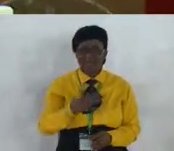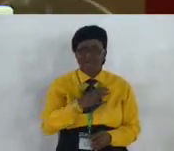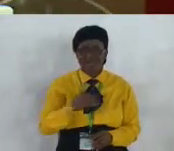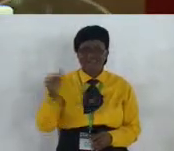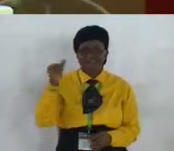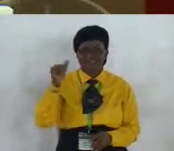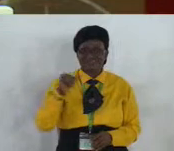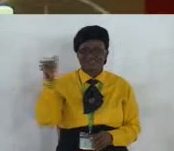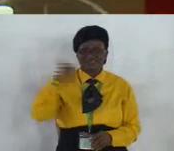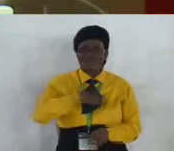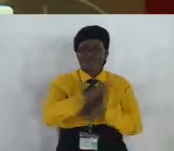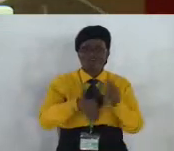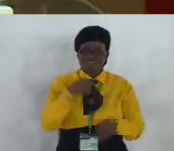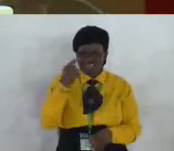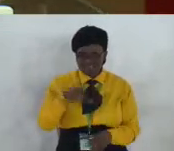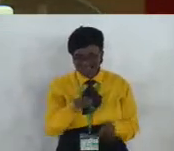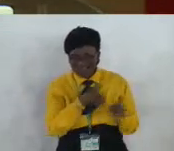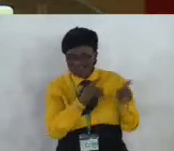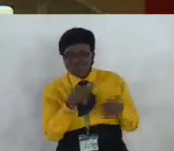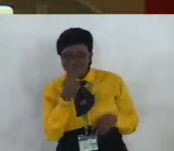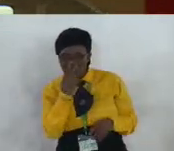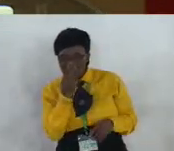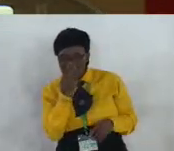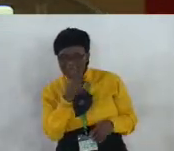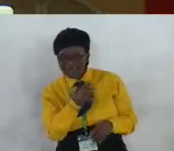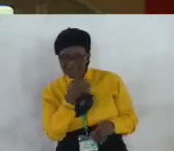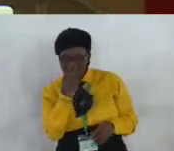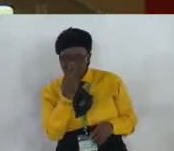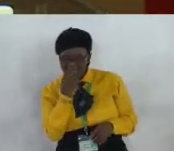heard, "That's joking shoes."